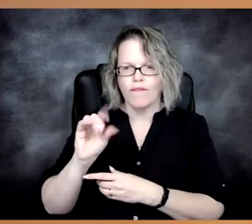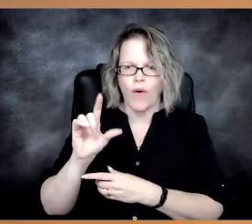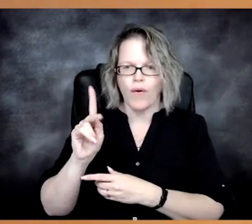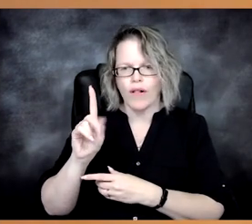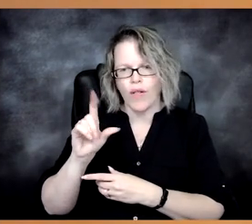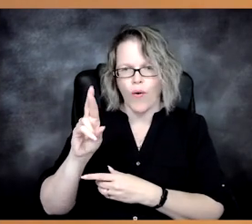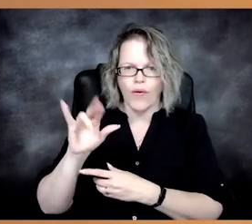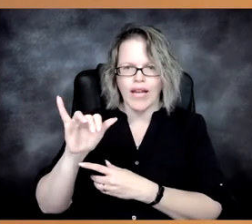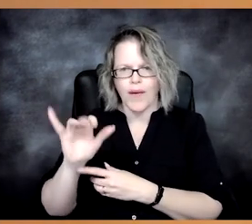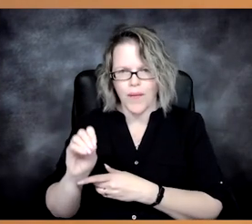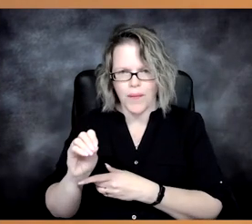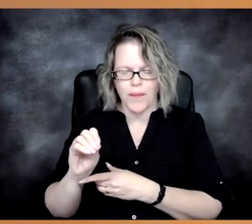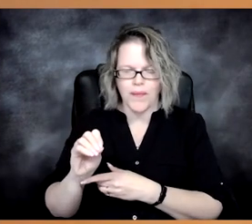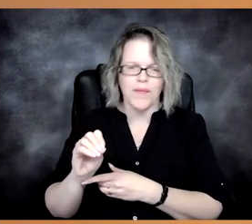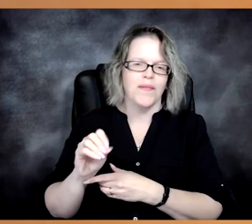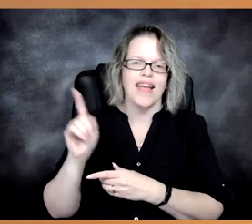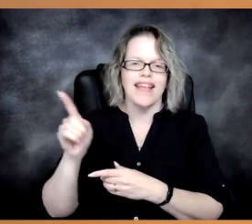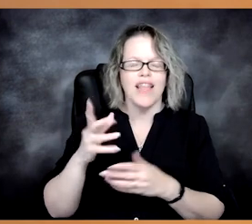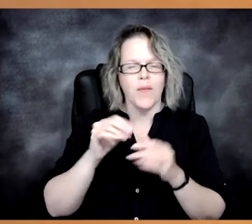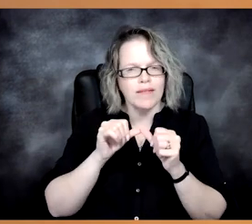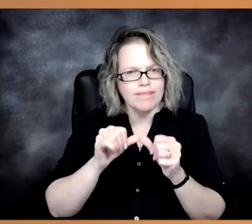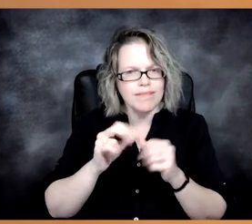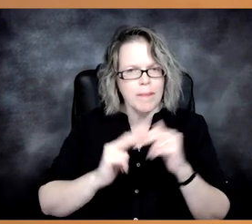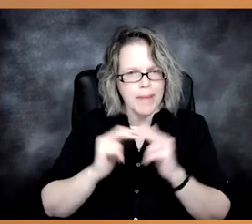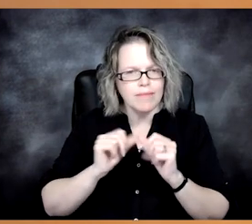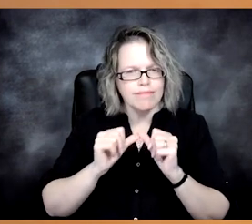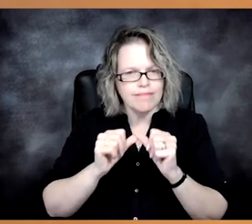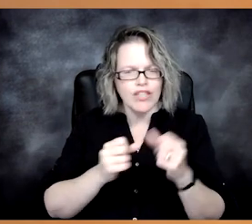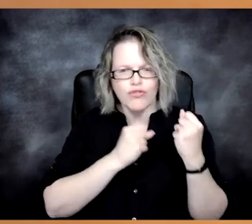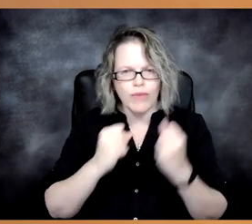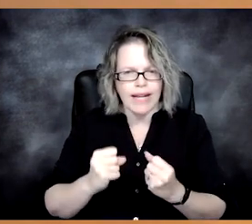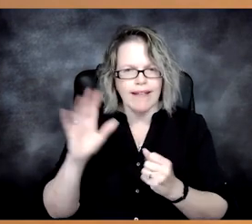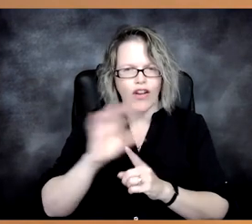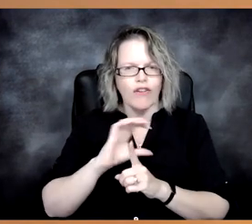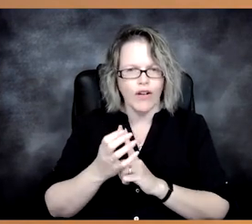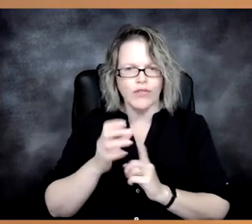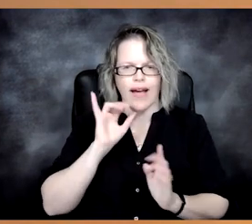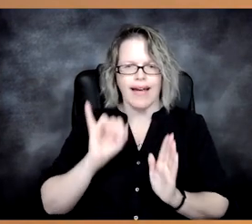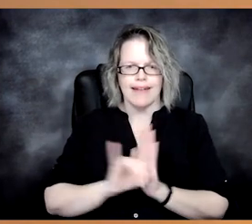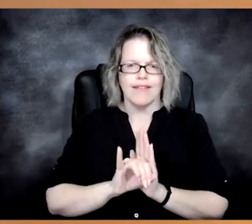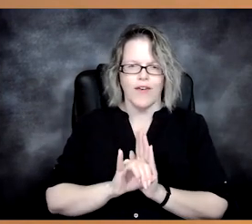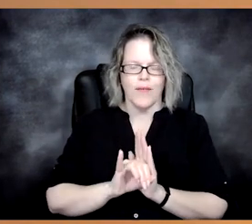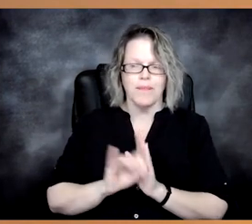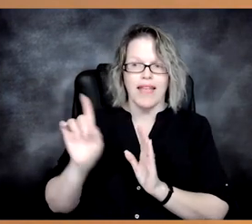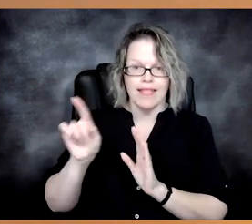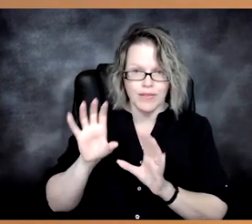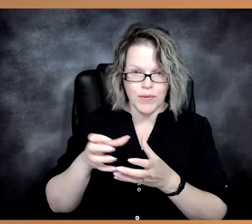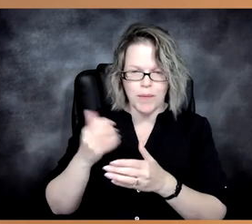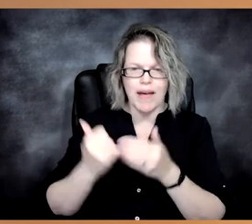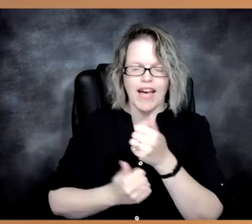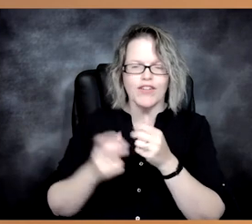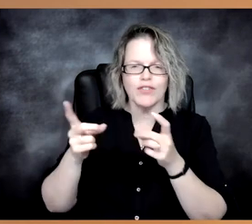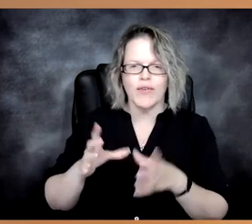Mexico. Their mission is to build persistence by strengthening their cultural identity. Grupo Folklorico, under the direction